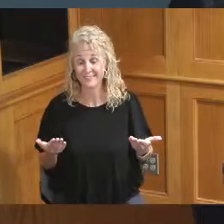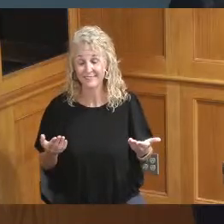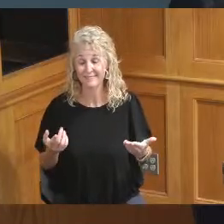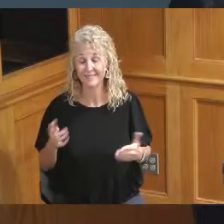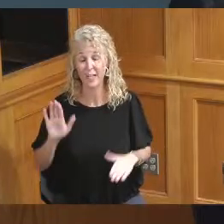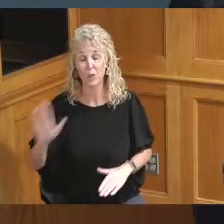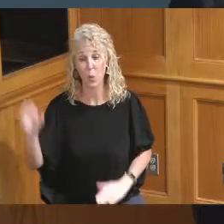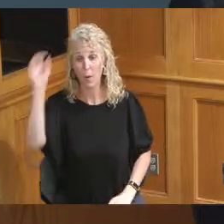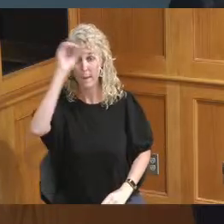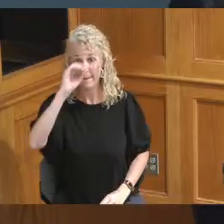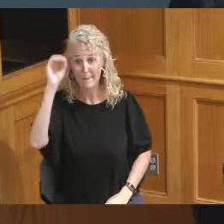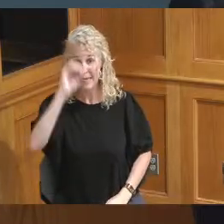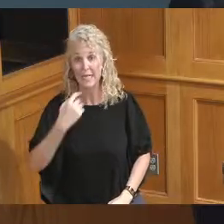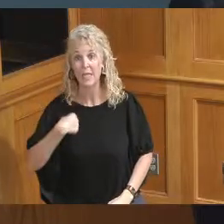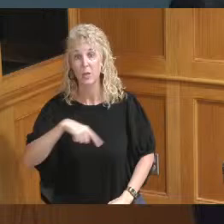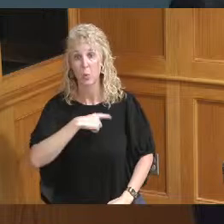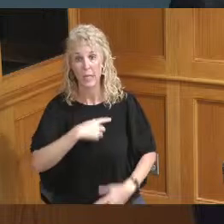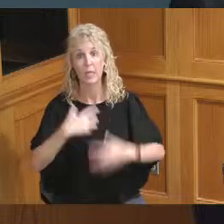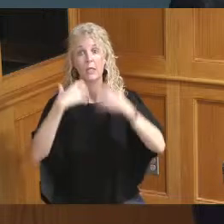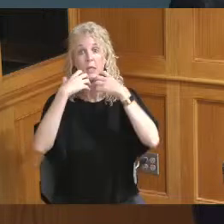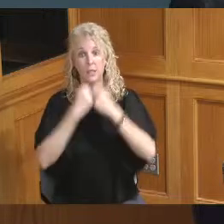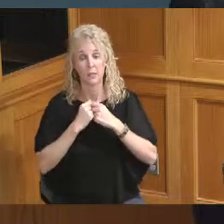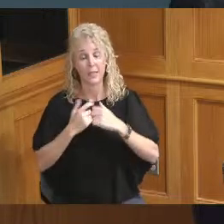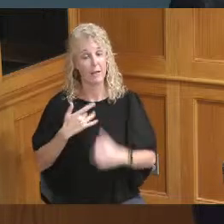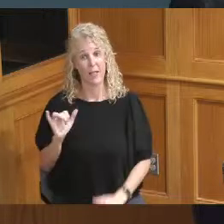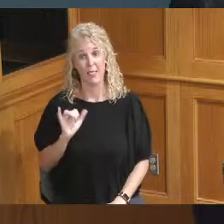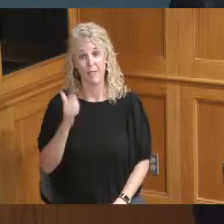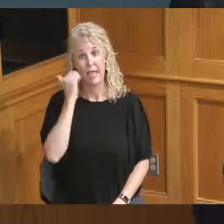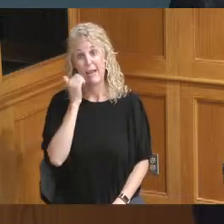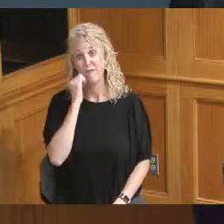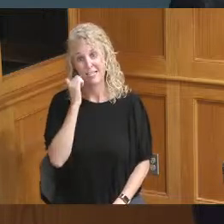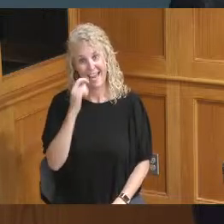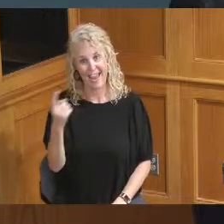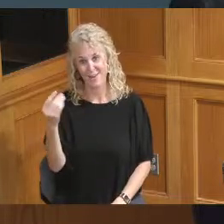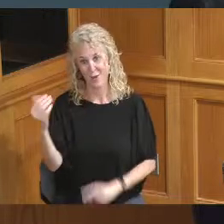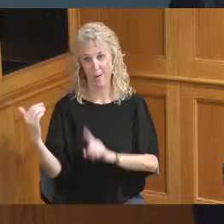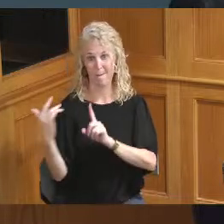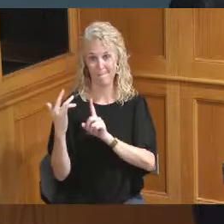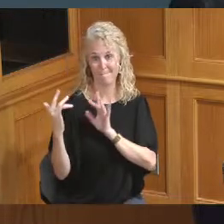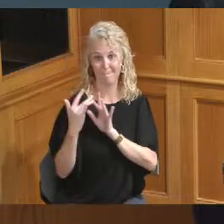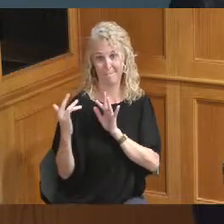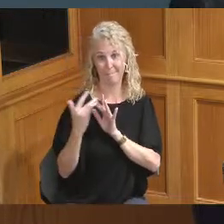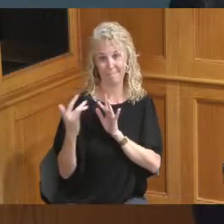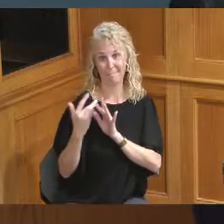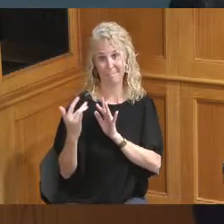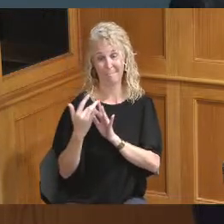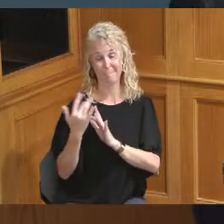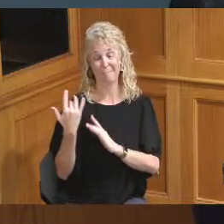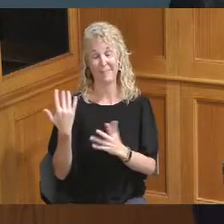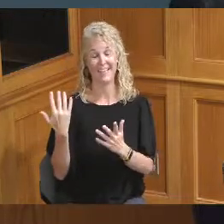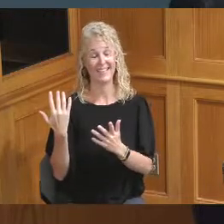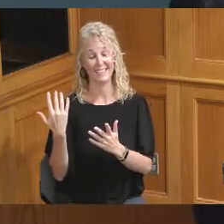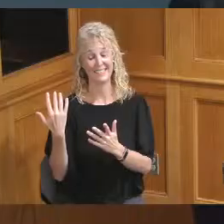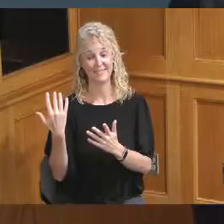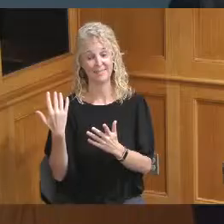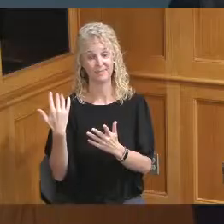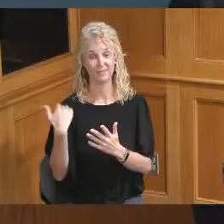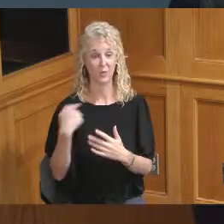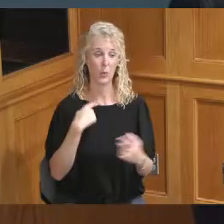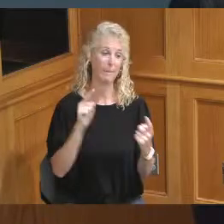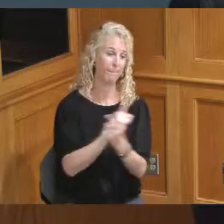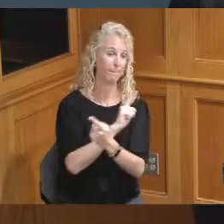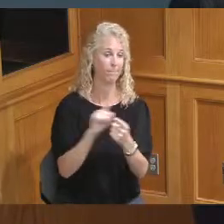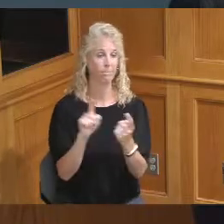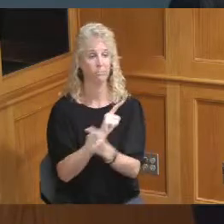in on a daily basis at some weeks and made sure, and we go out, we talk to